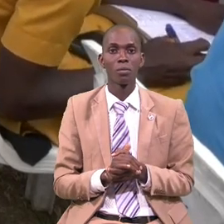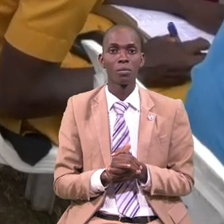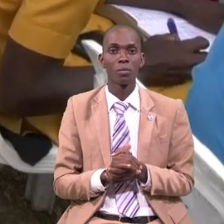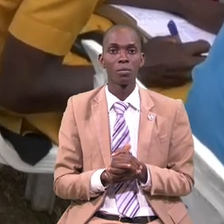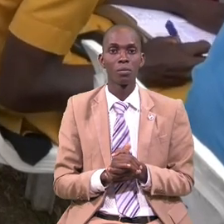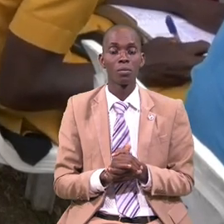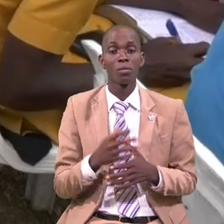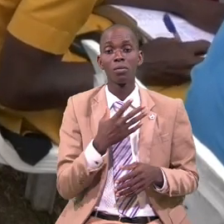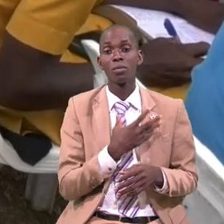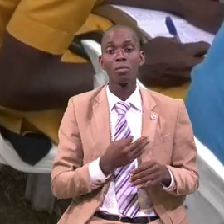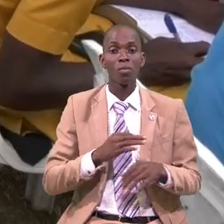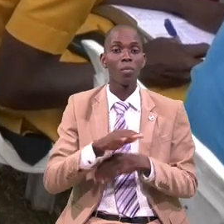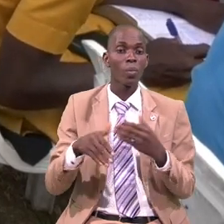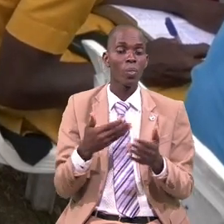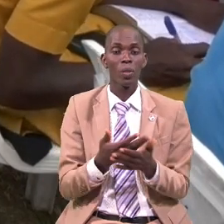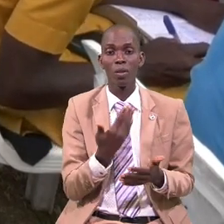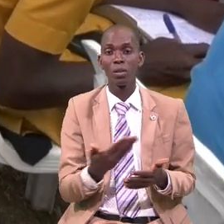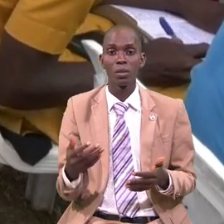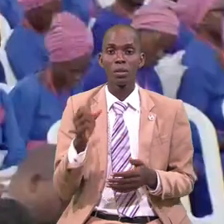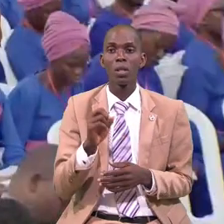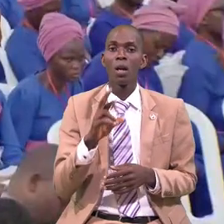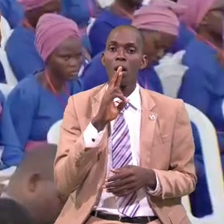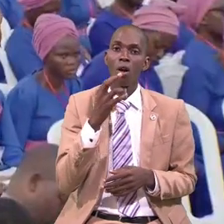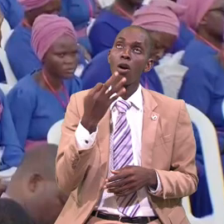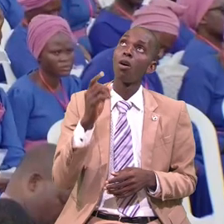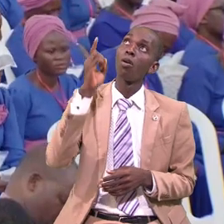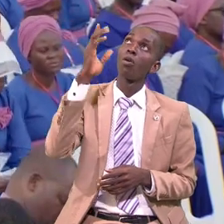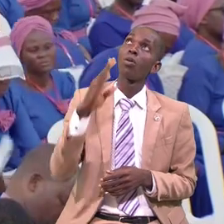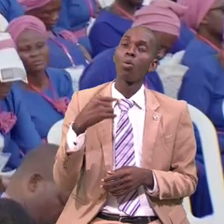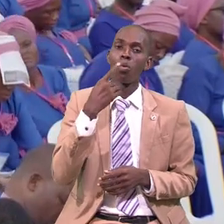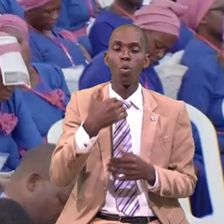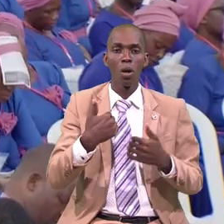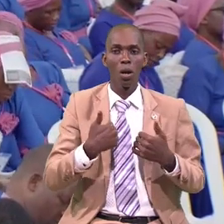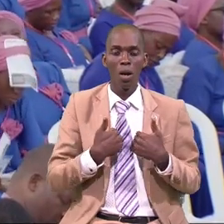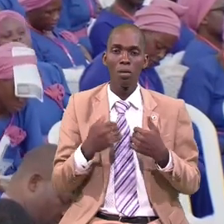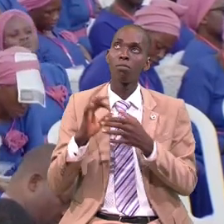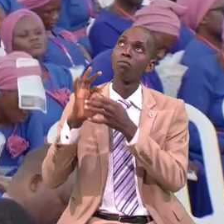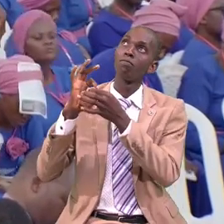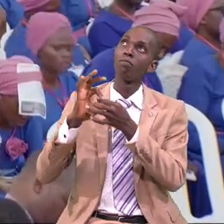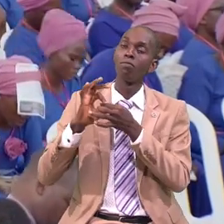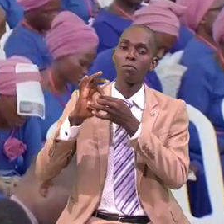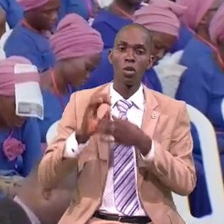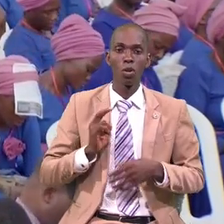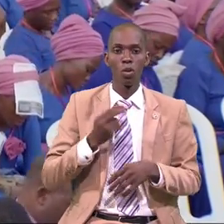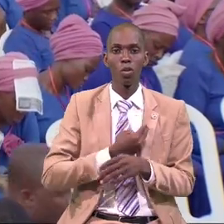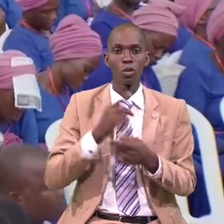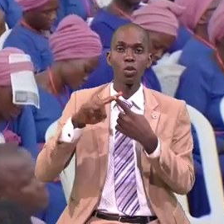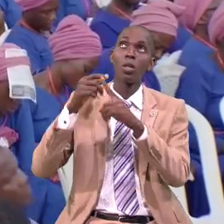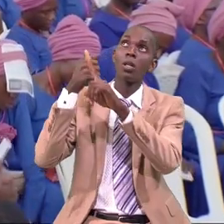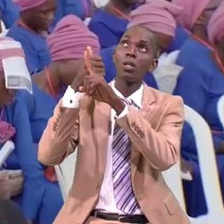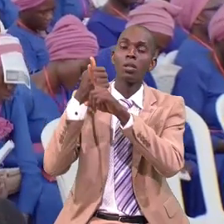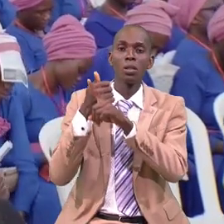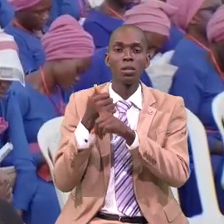And all things are of God, who has reconciled us to himself by